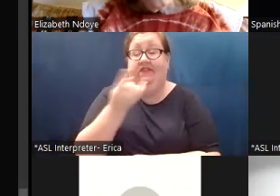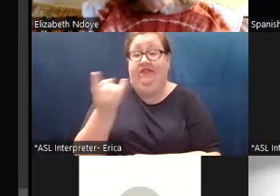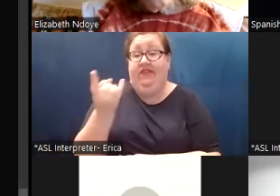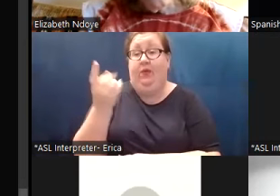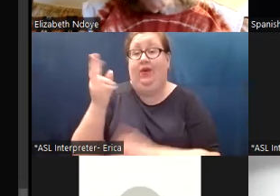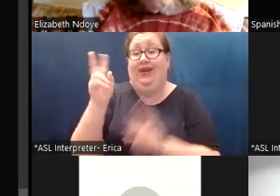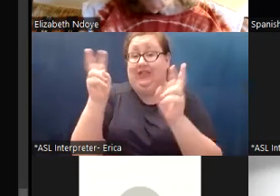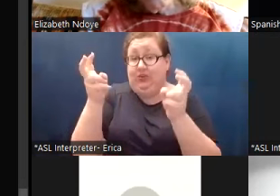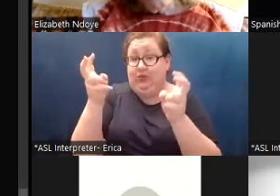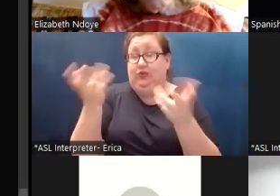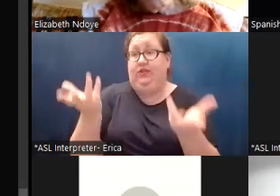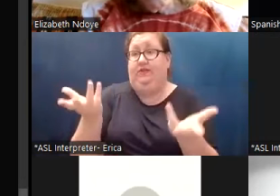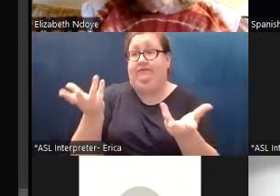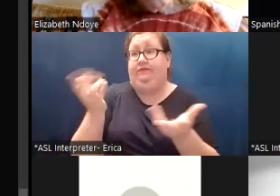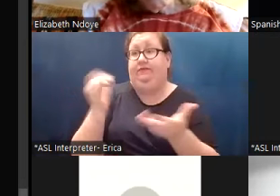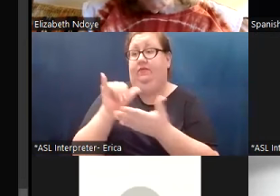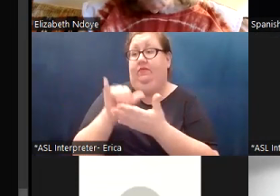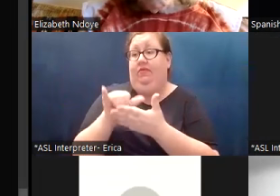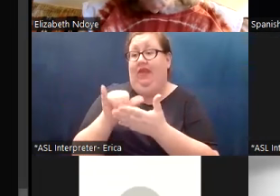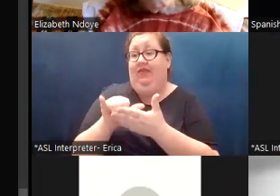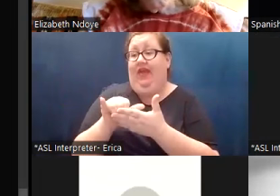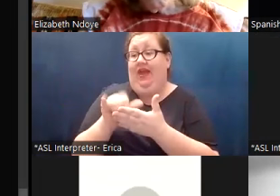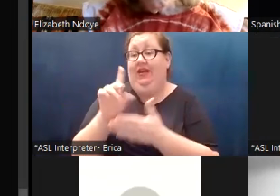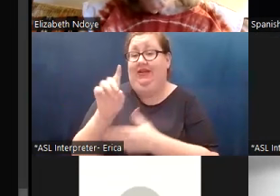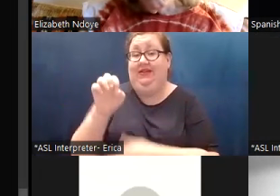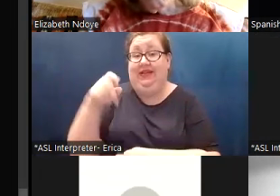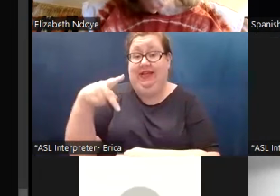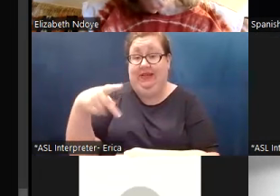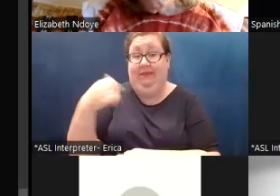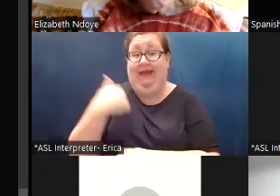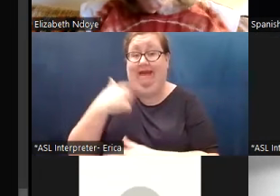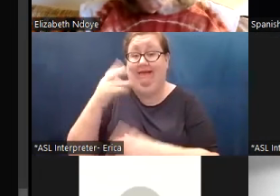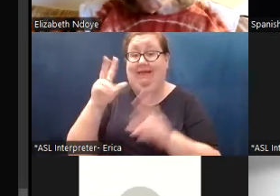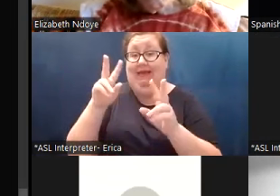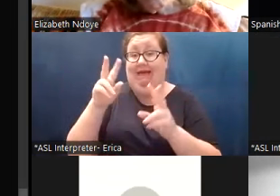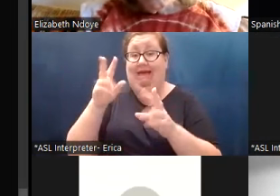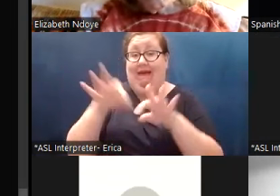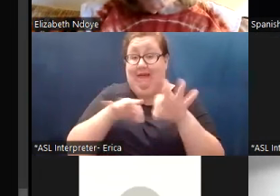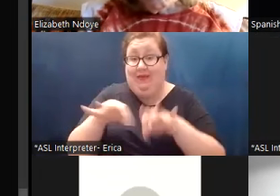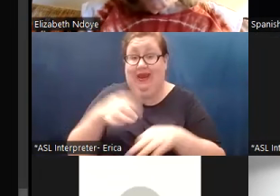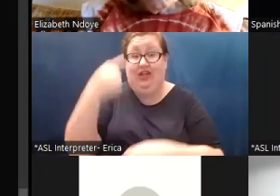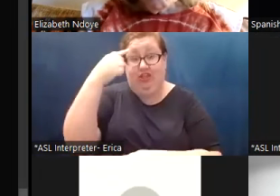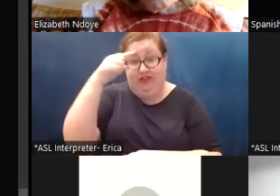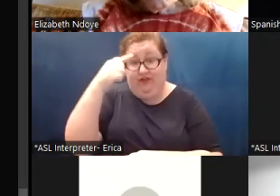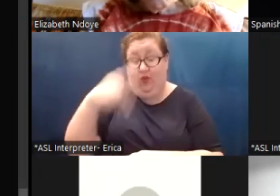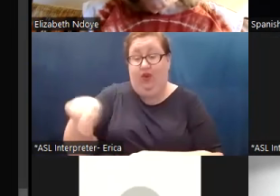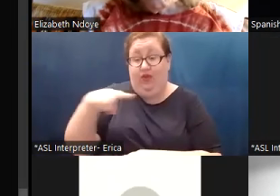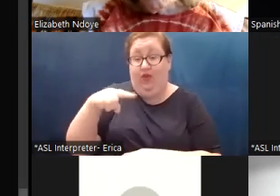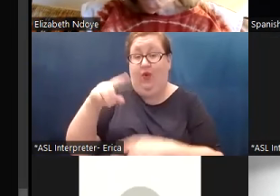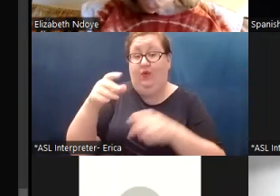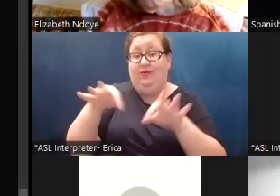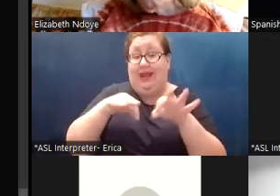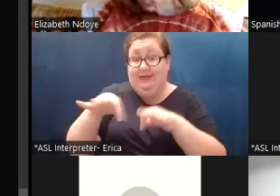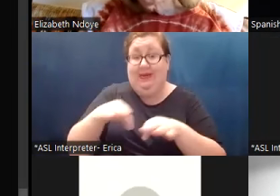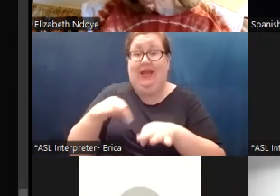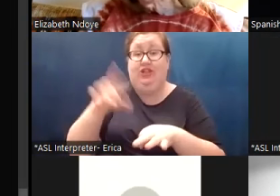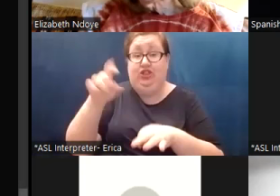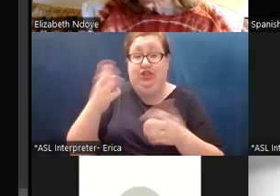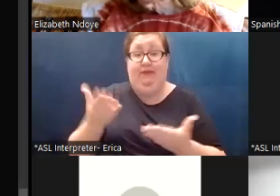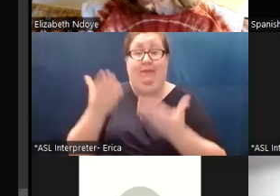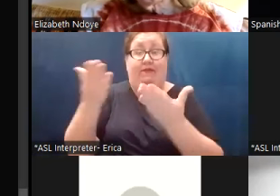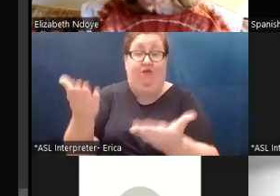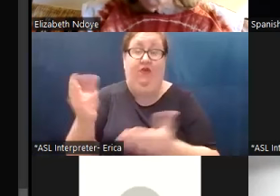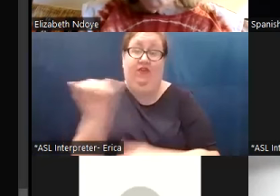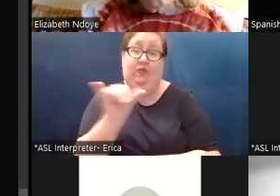issues that, DEP has explanations for, that those explanations should be put forth as